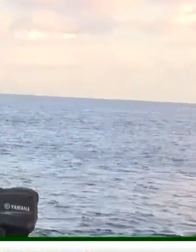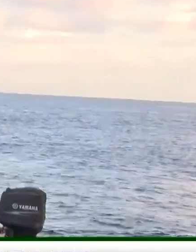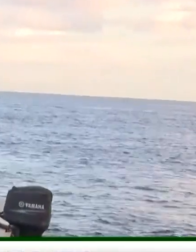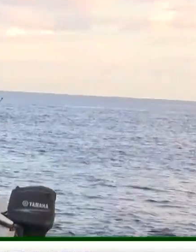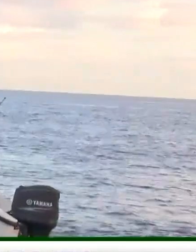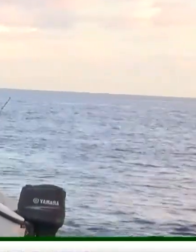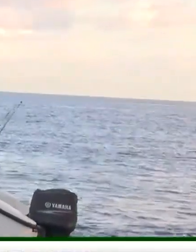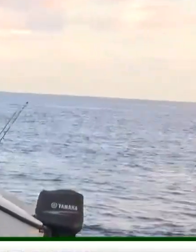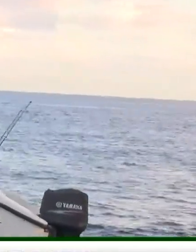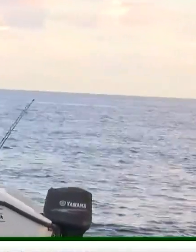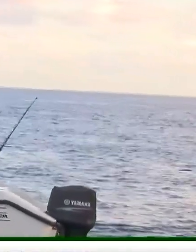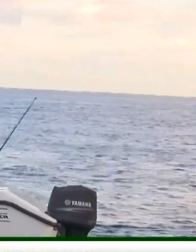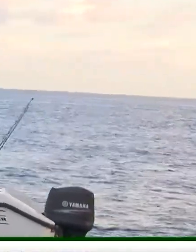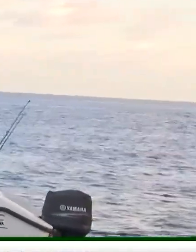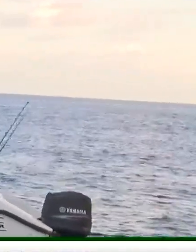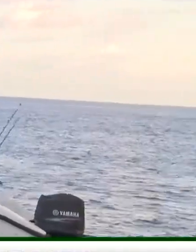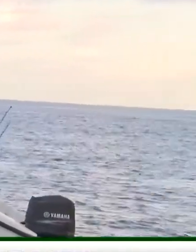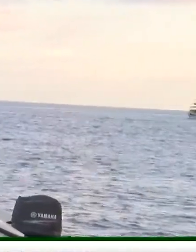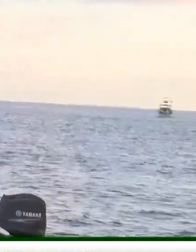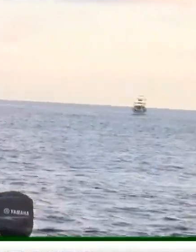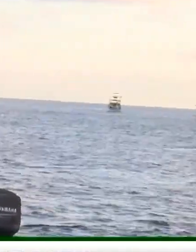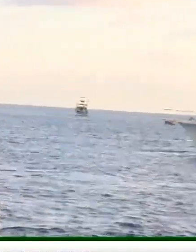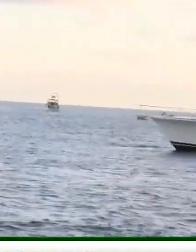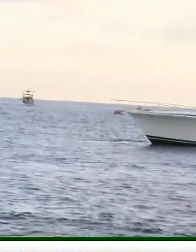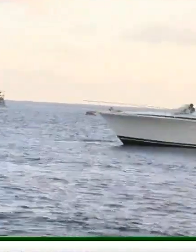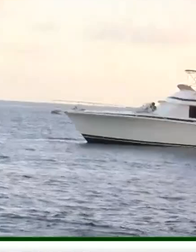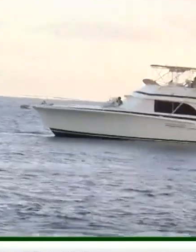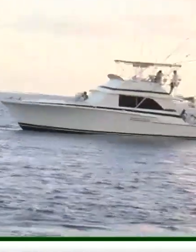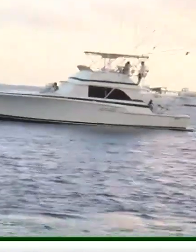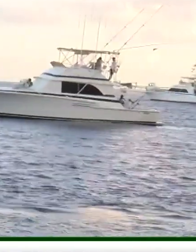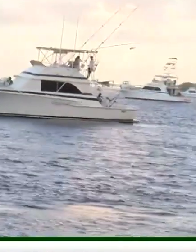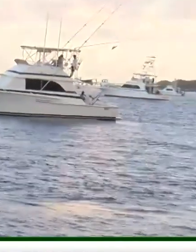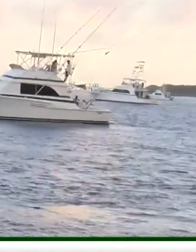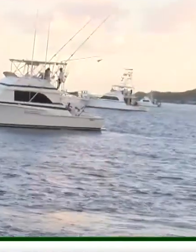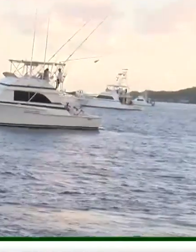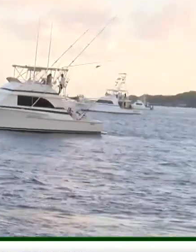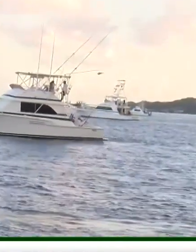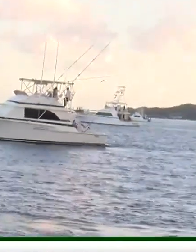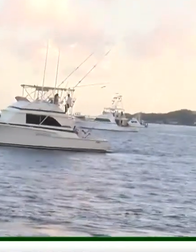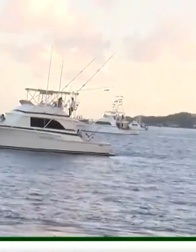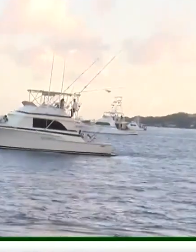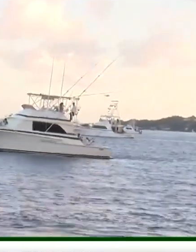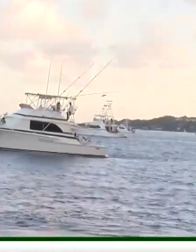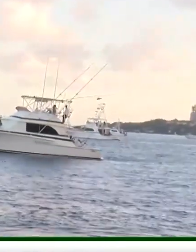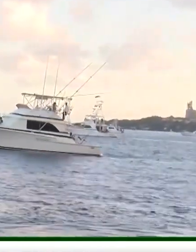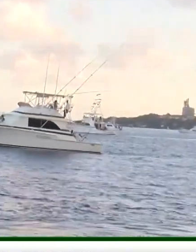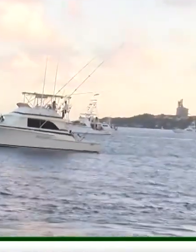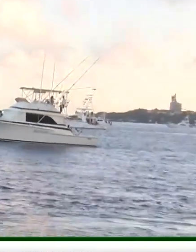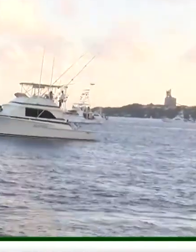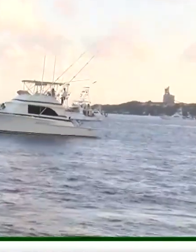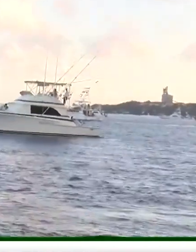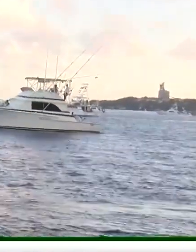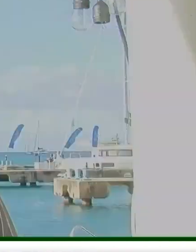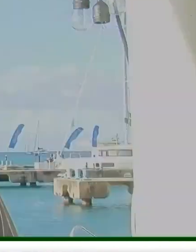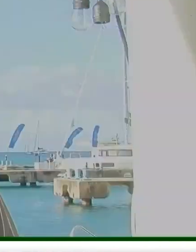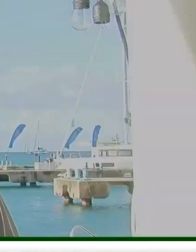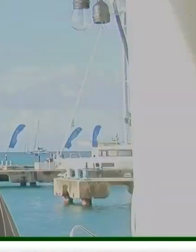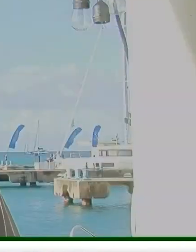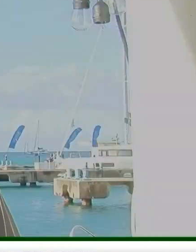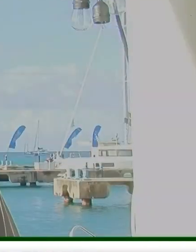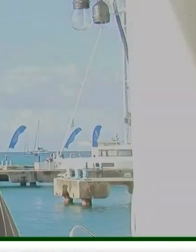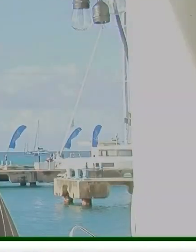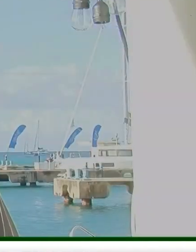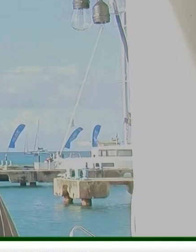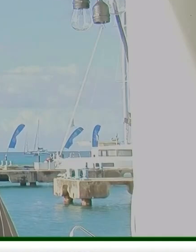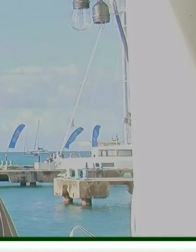also carries the largest cash prize in the tournament's history. It runs over the next 3 days. Thursday are